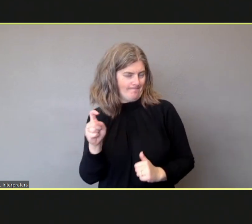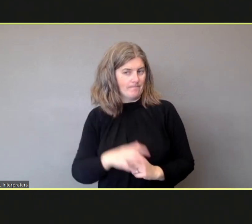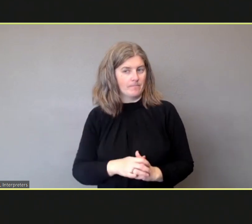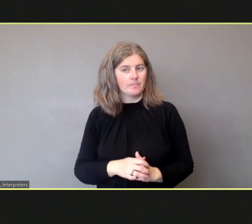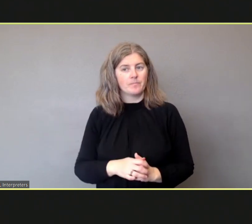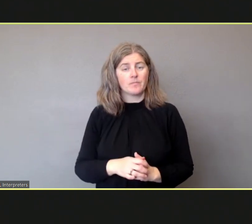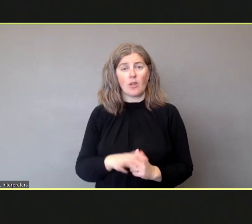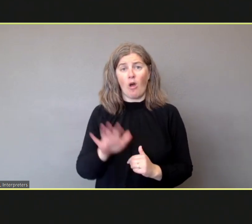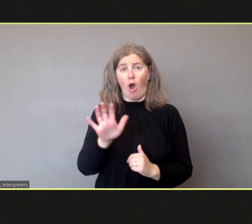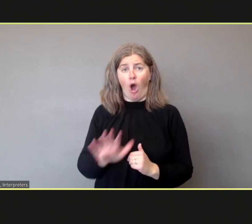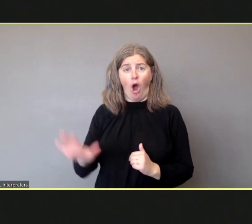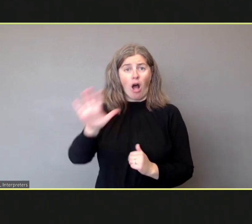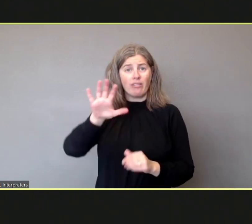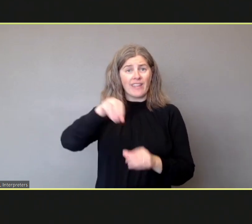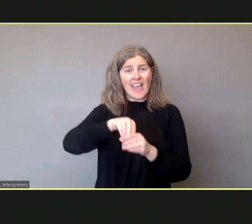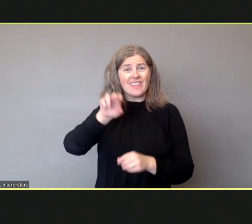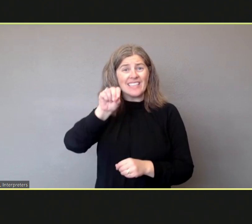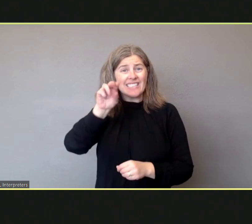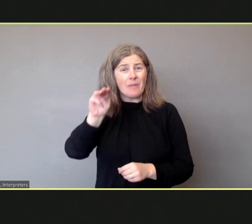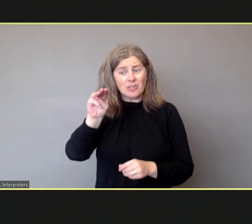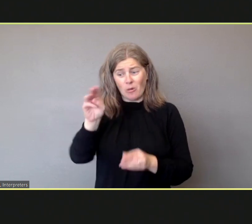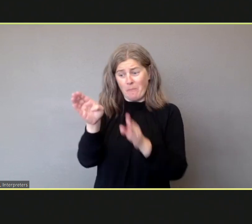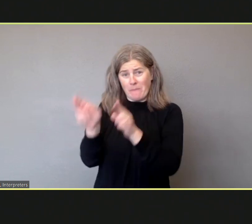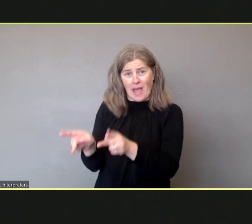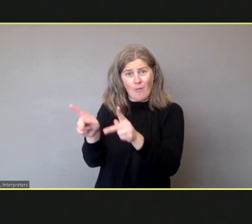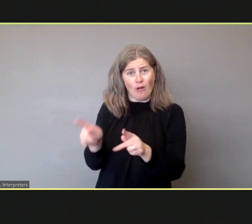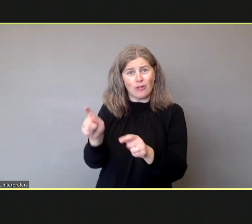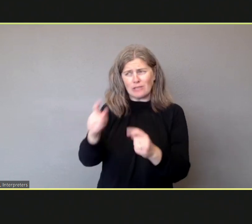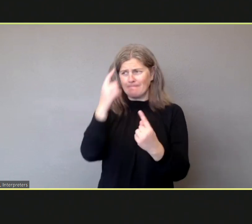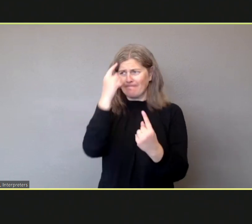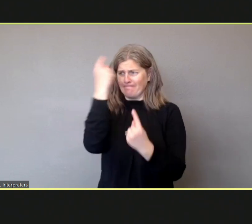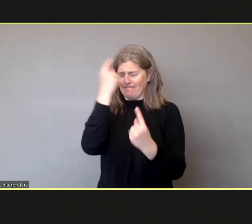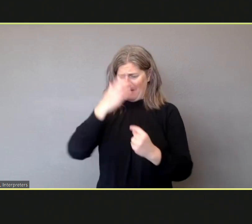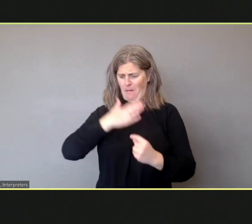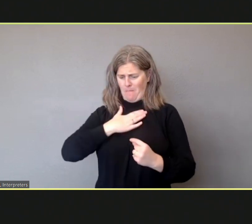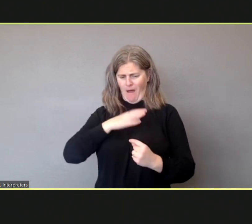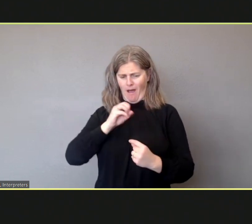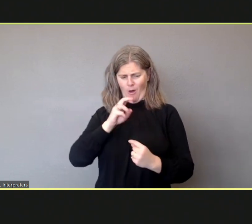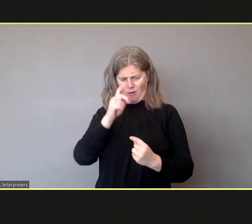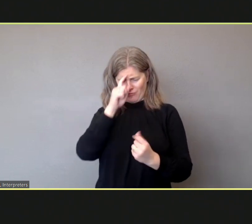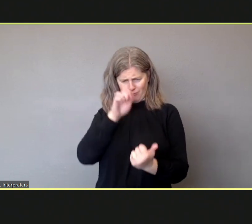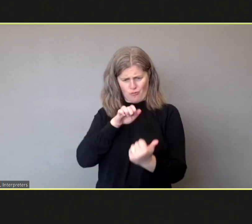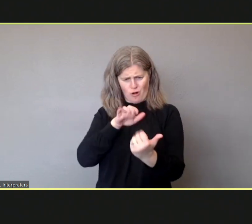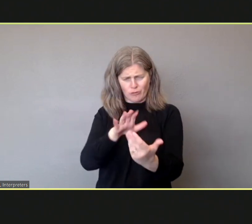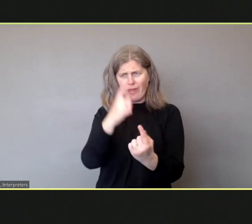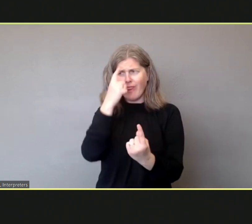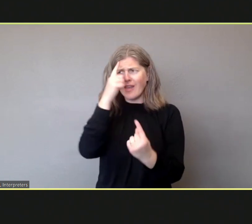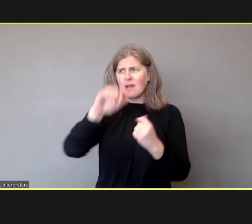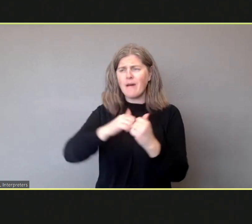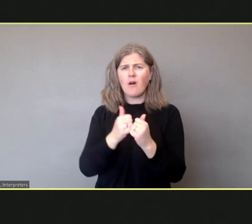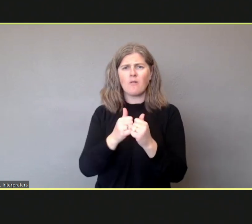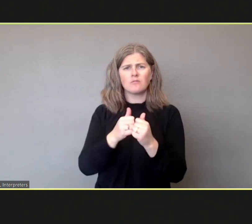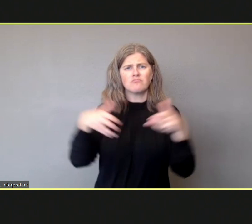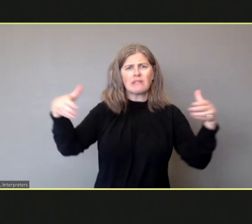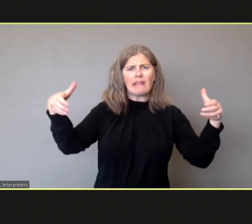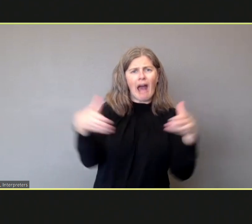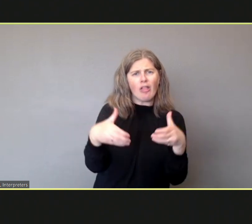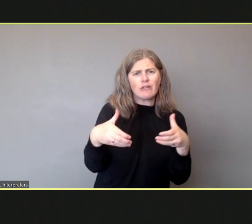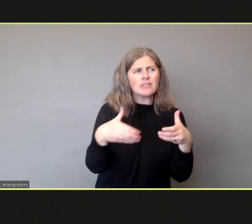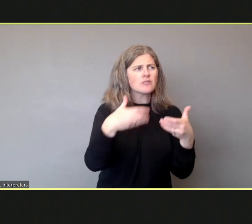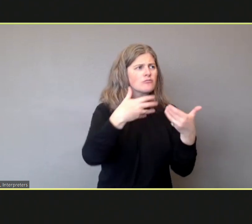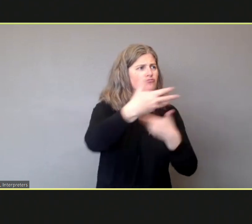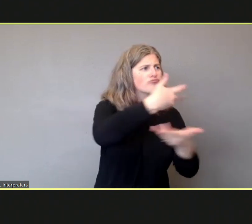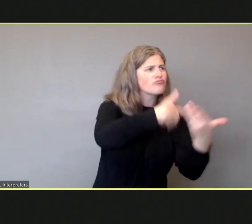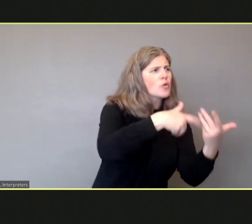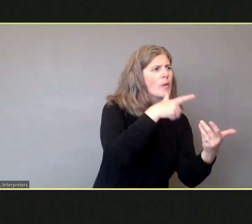everyone in the state of New Mexico should take steps to revisit their own strategy, to think about the gatherings they go to, and